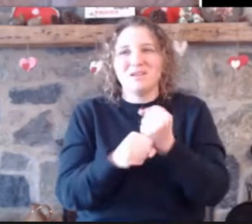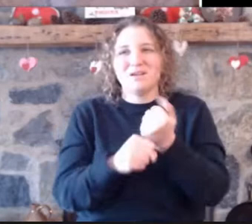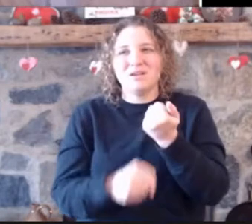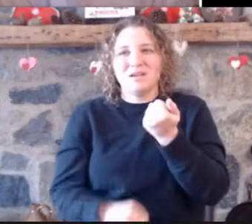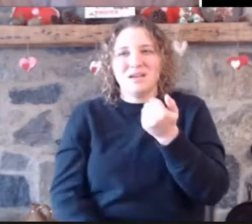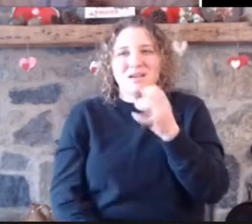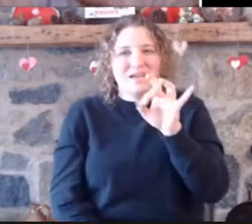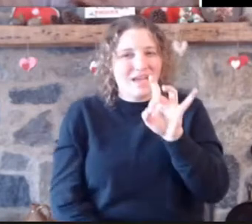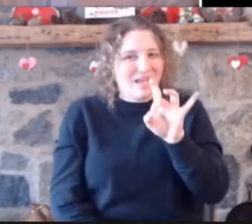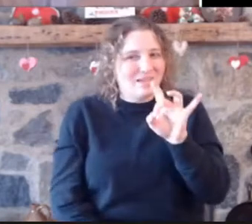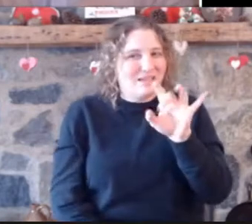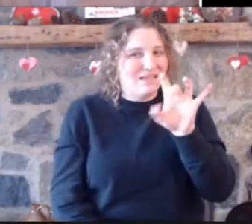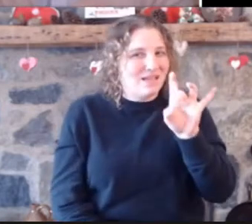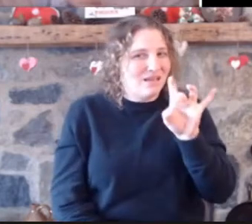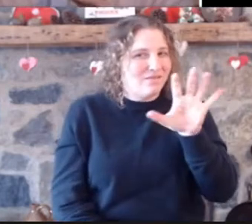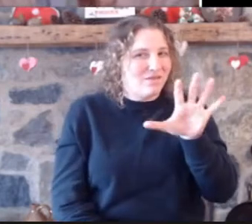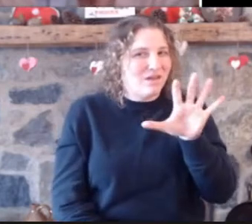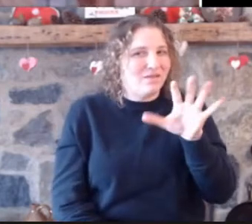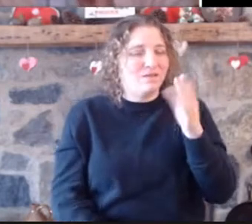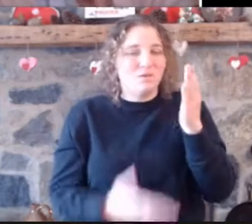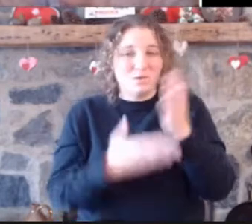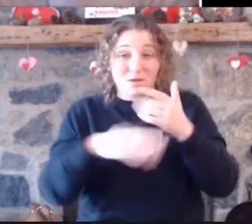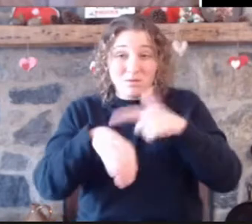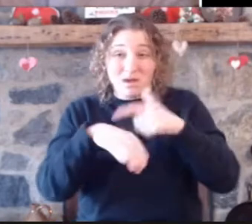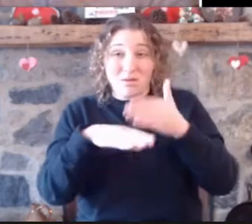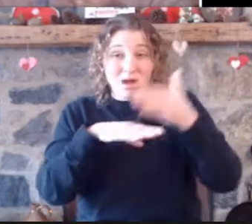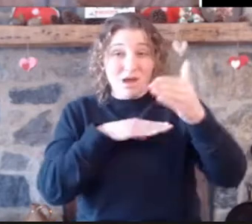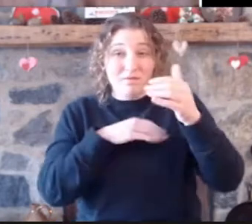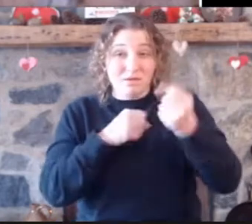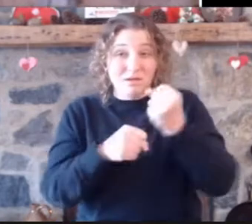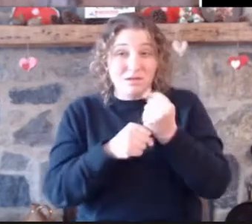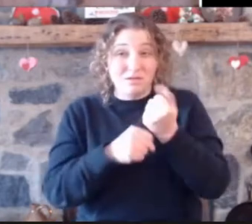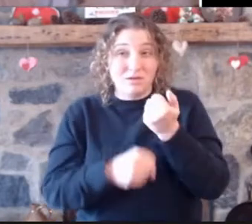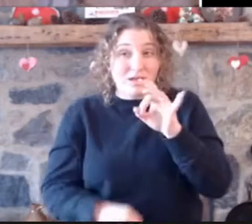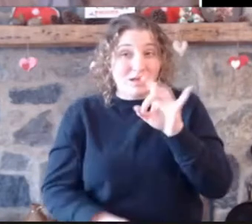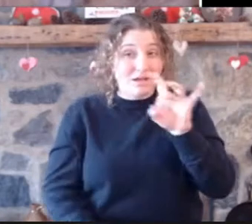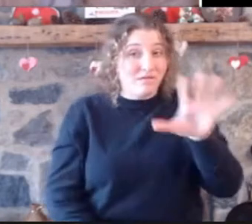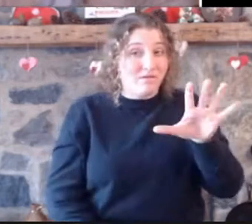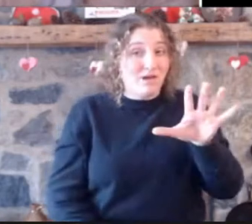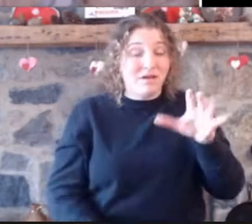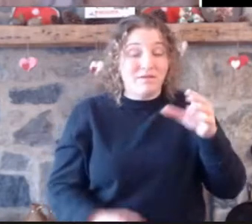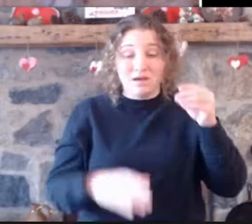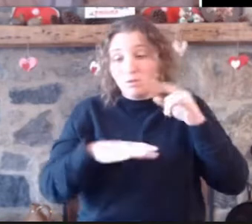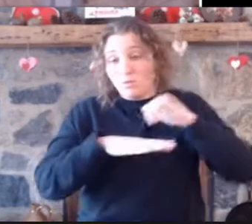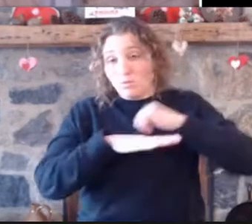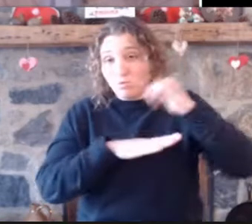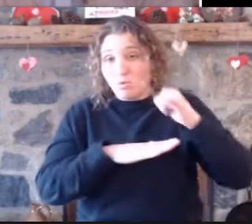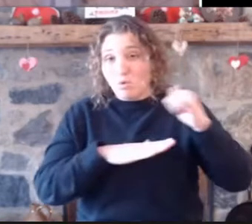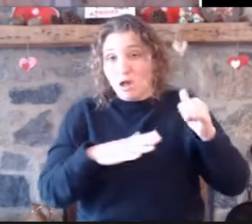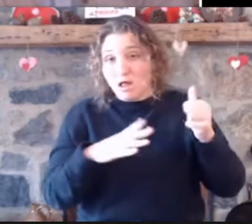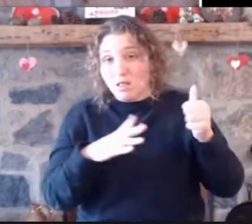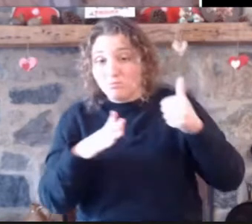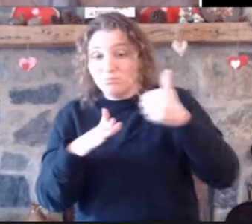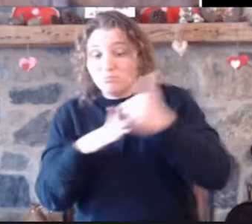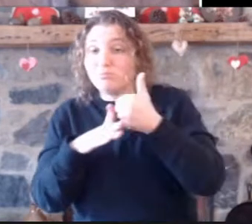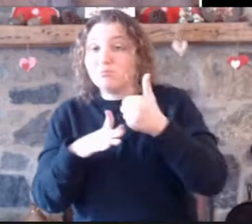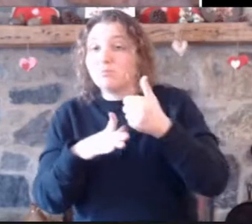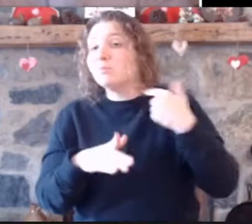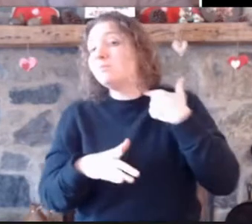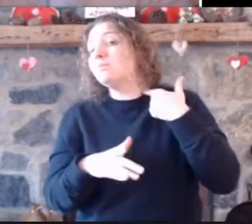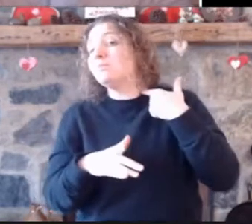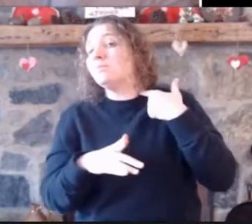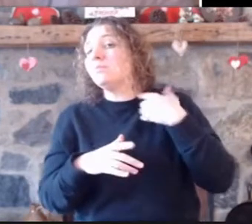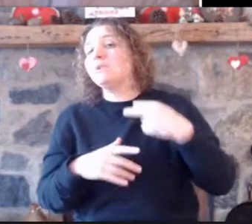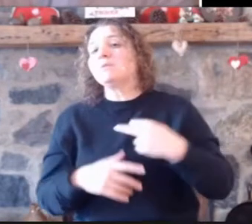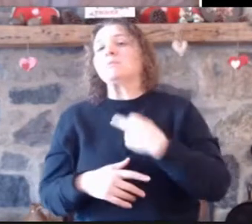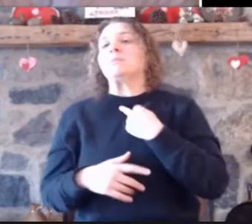1885. So somewhere after 1885, that thing was launched into the neck of a whale. Either it exploded and wasn't in the right place to do enough harm, or it